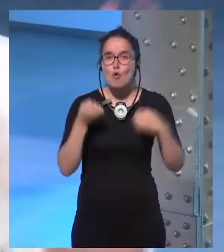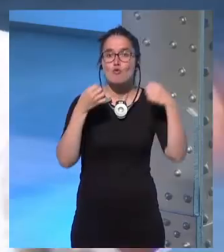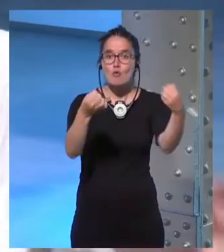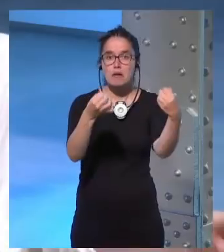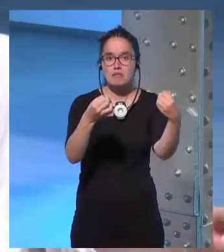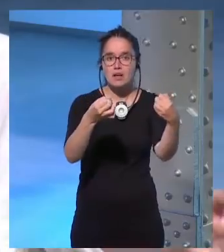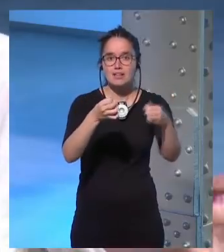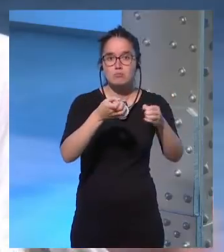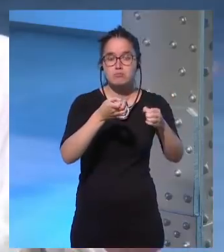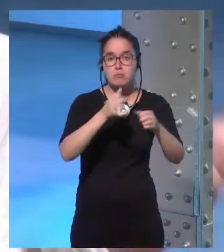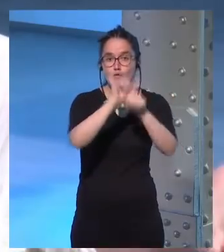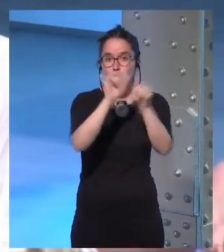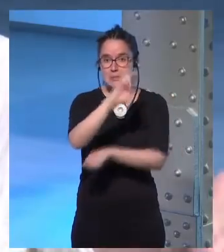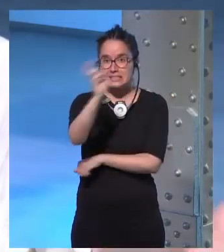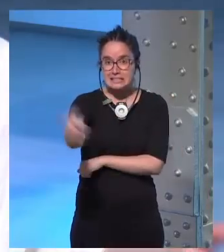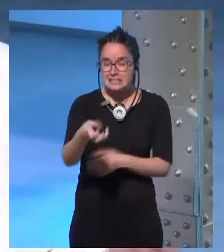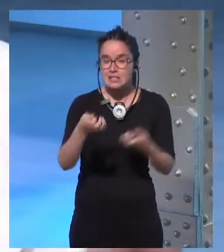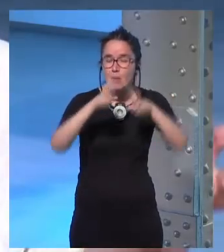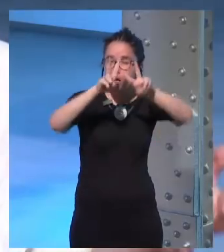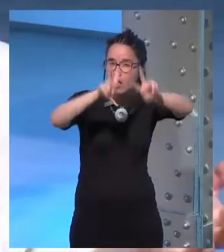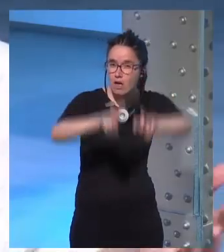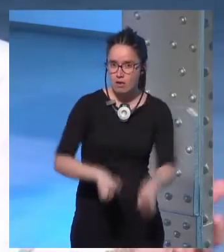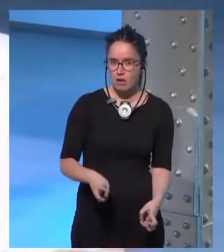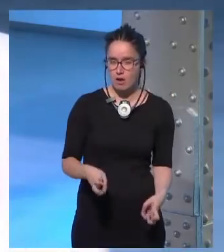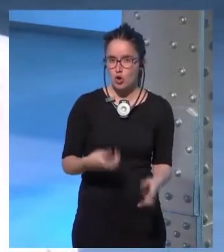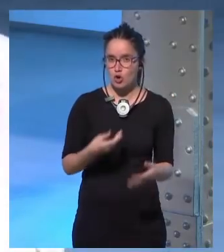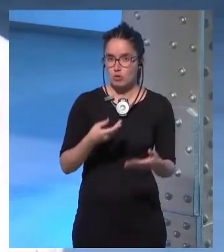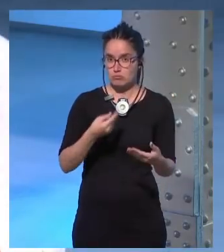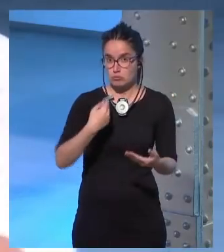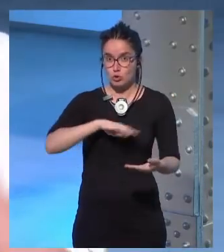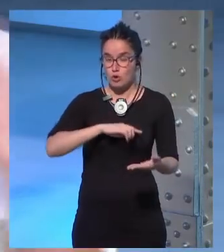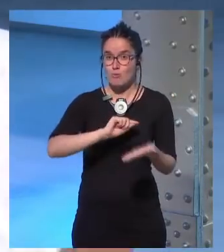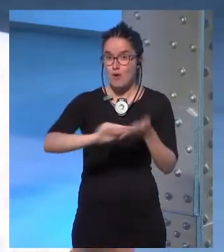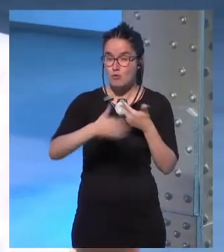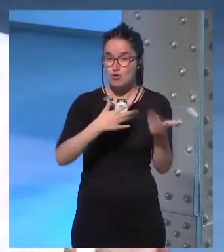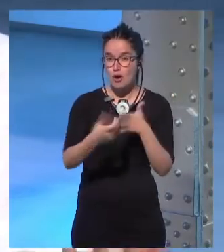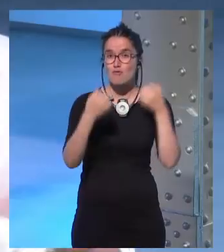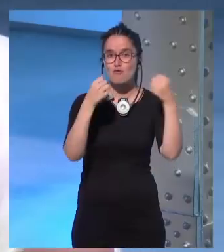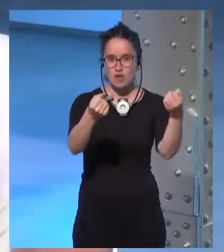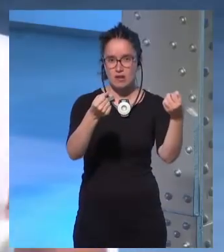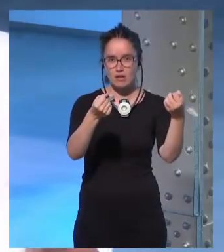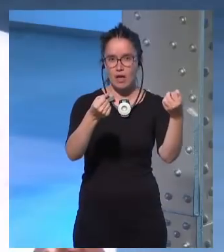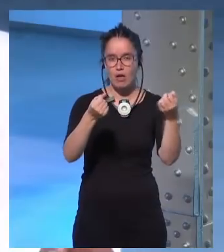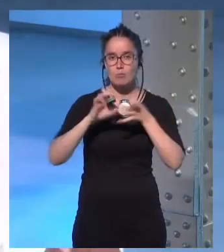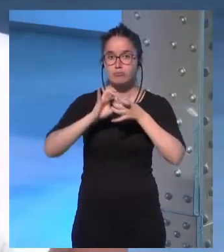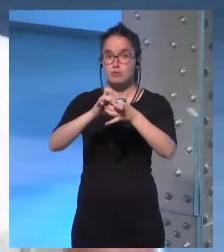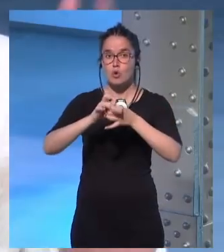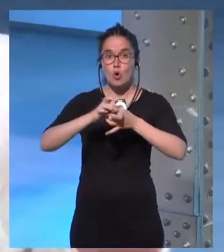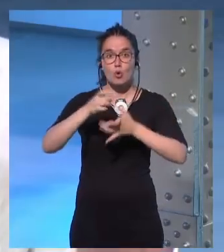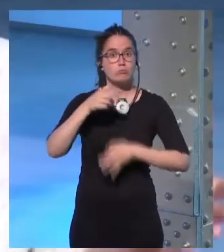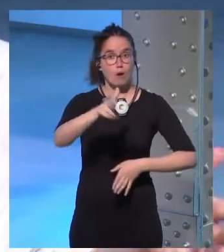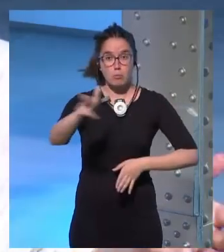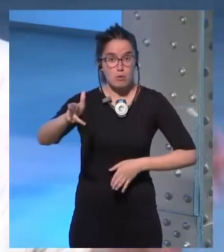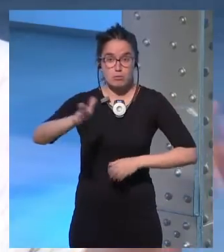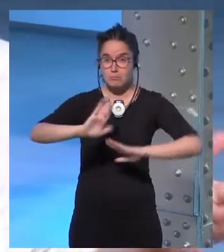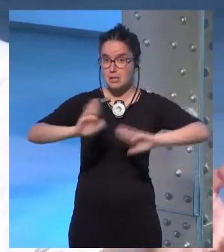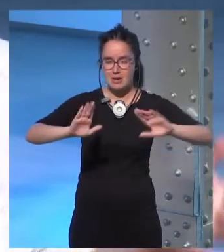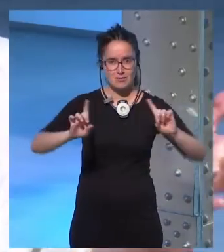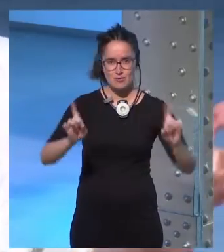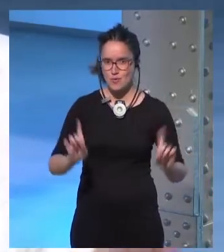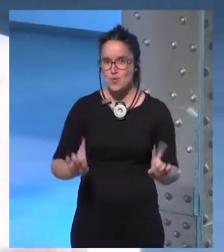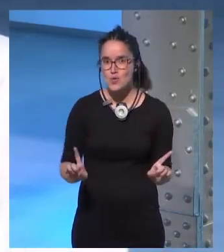then there's only one type, there's only one way to be strong, and you have to beat people up. And it's like, that's not true. And again, the same with being a man. There's not one way